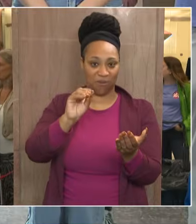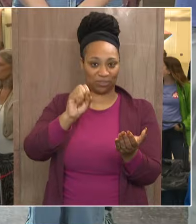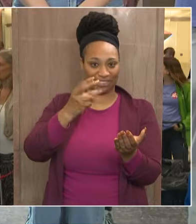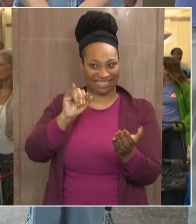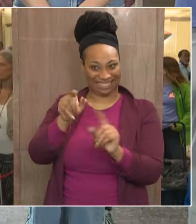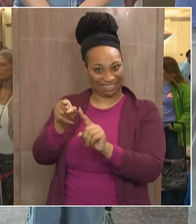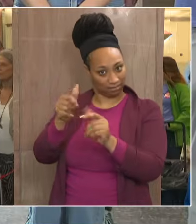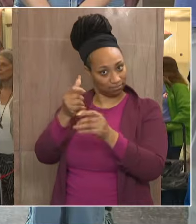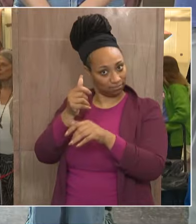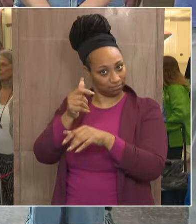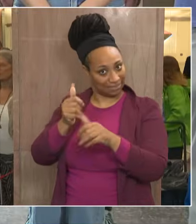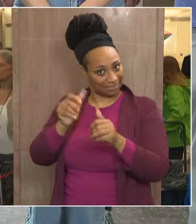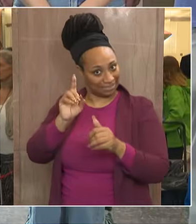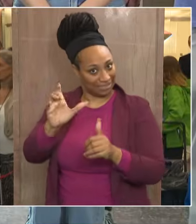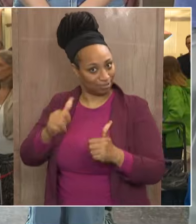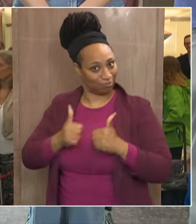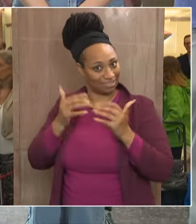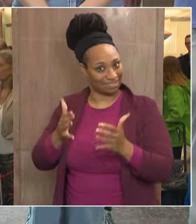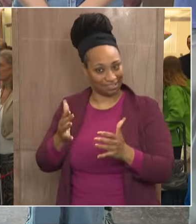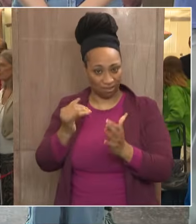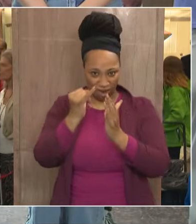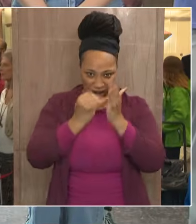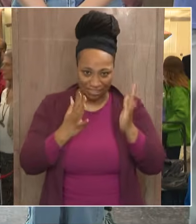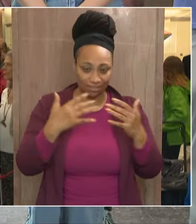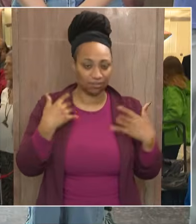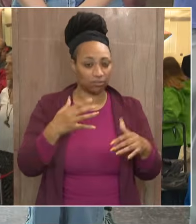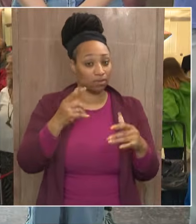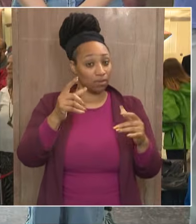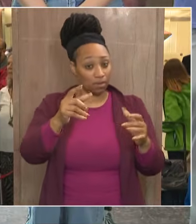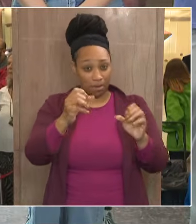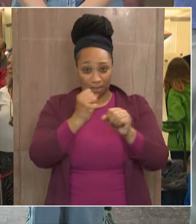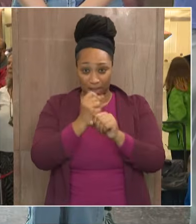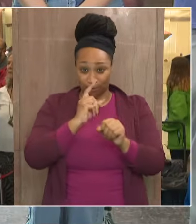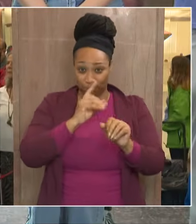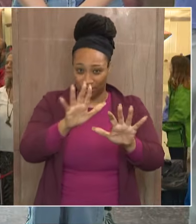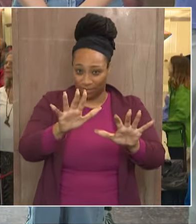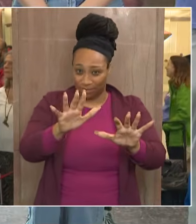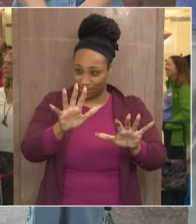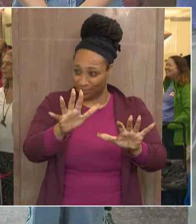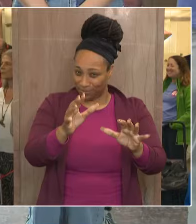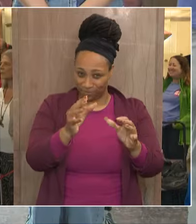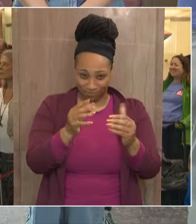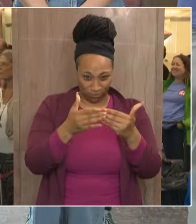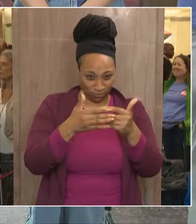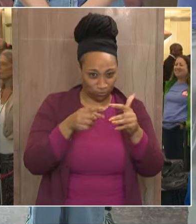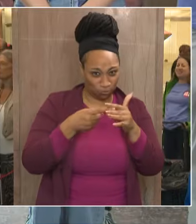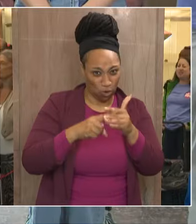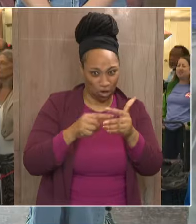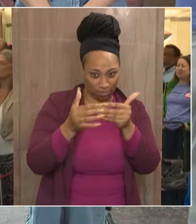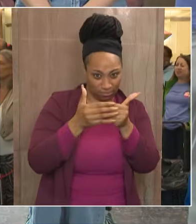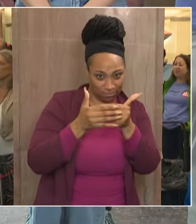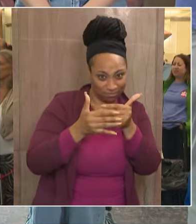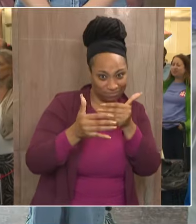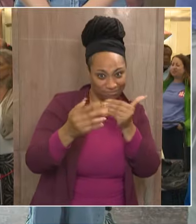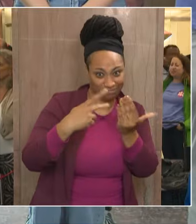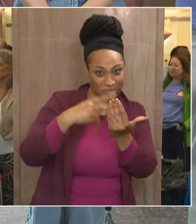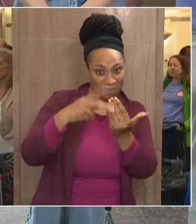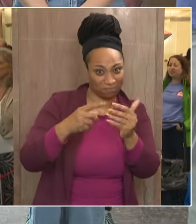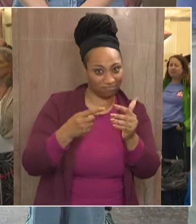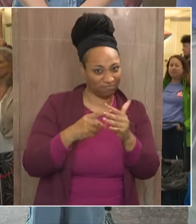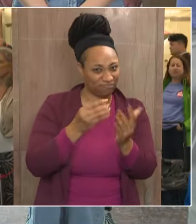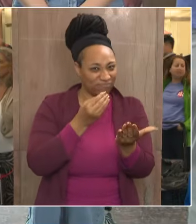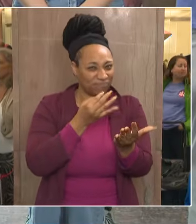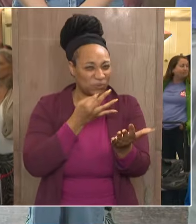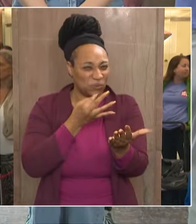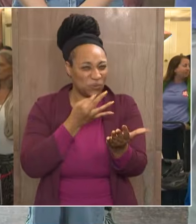display in just a few days, and our teams at DSLBD have been focused